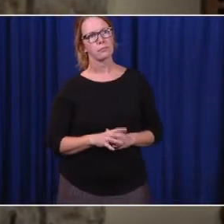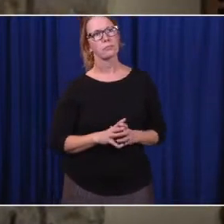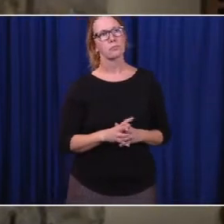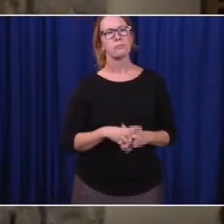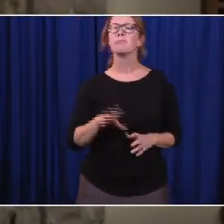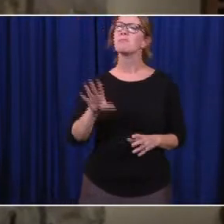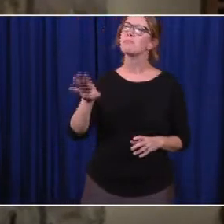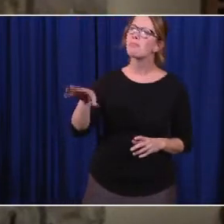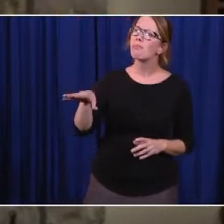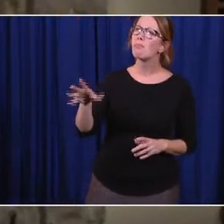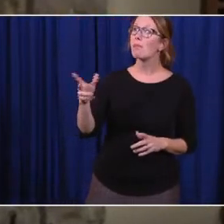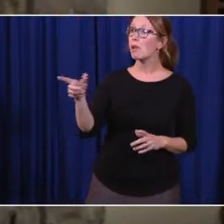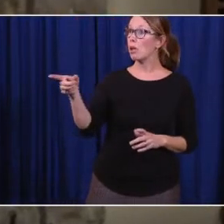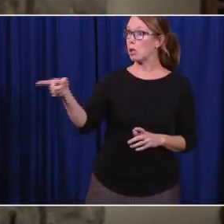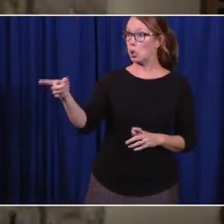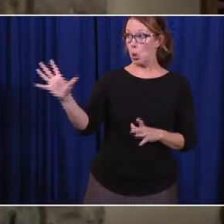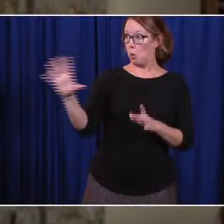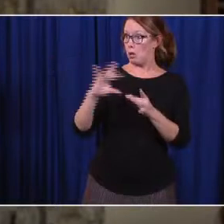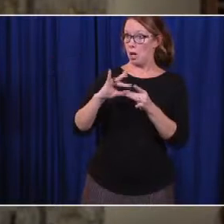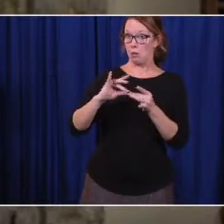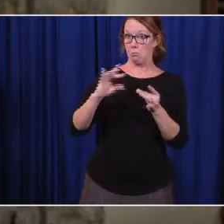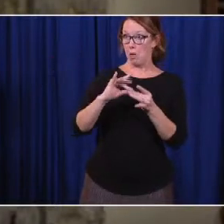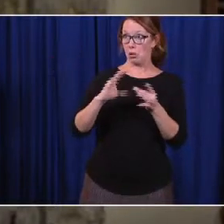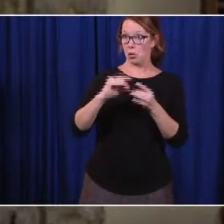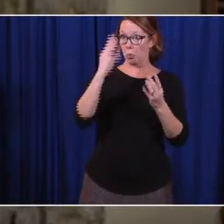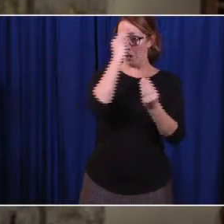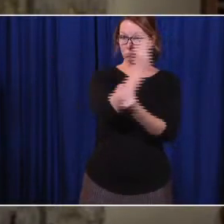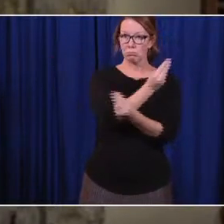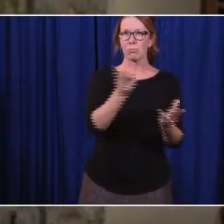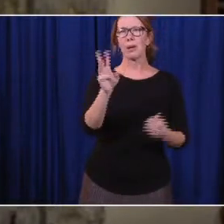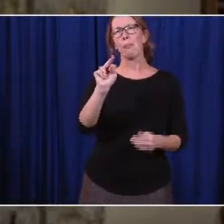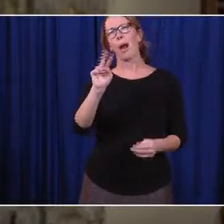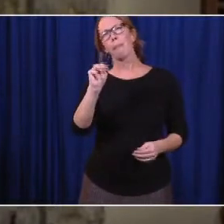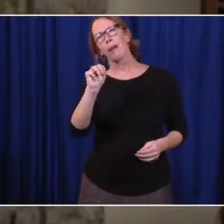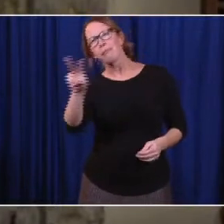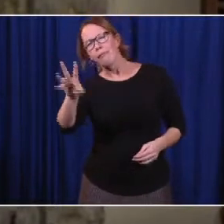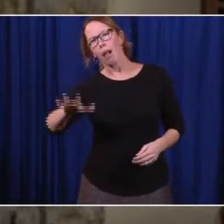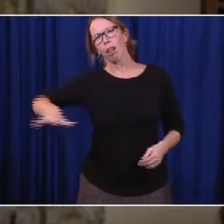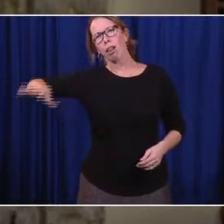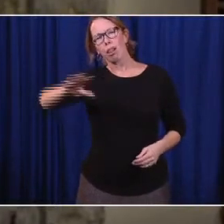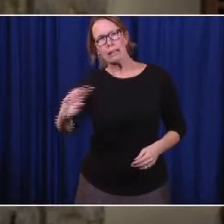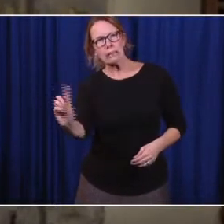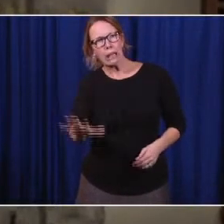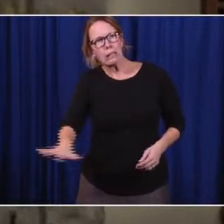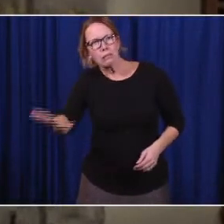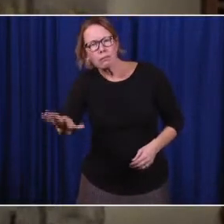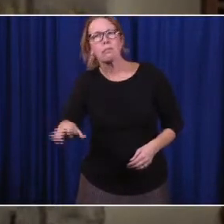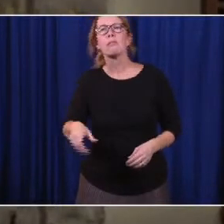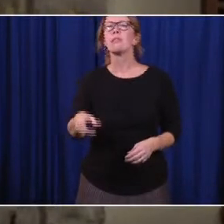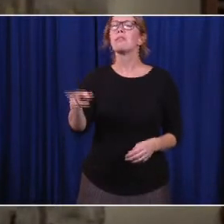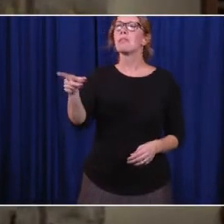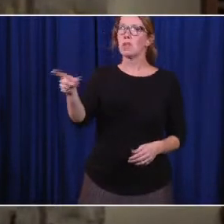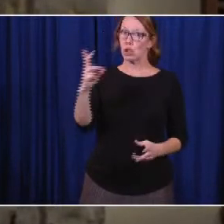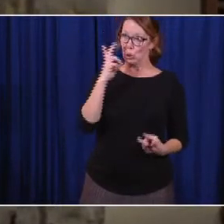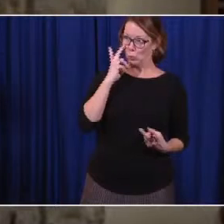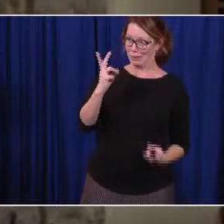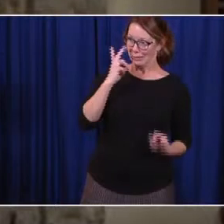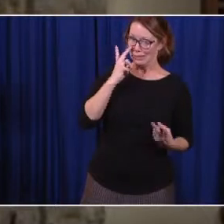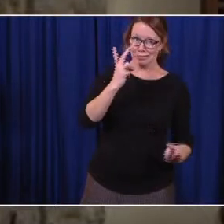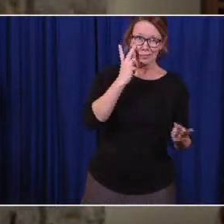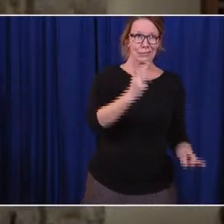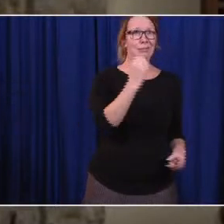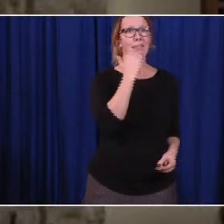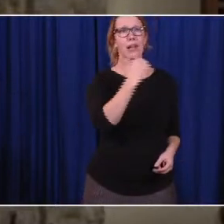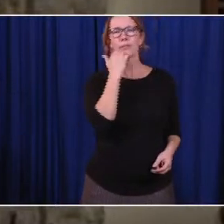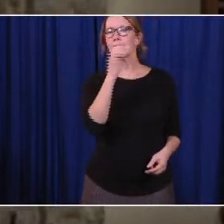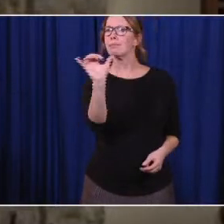What would you like to tell people who in Miami Valley or people across the state? I mean, you're seeing this every day. We've heard from